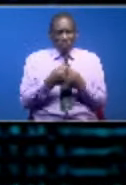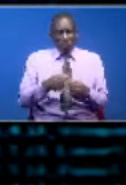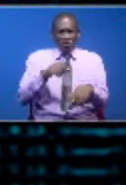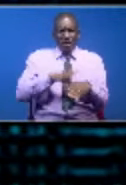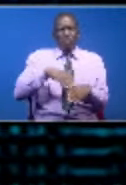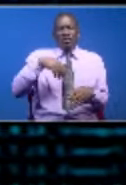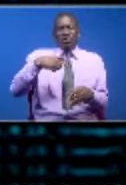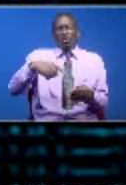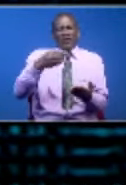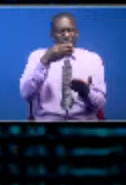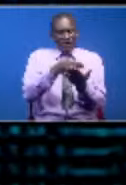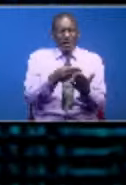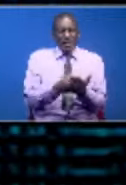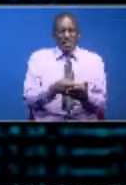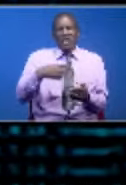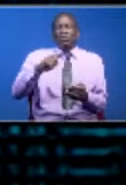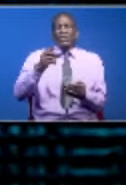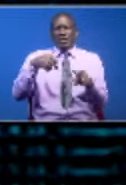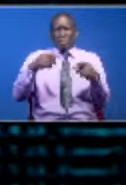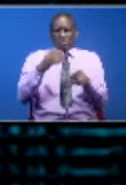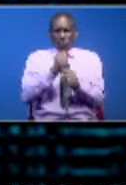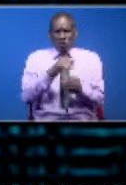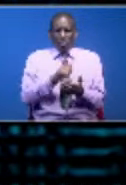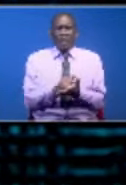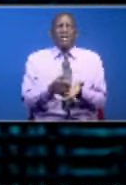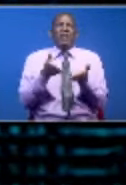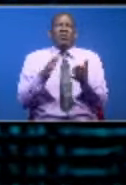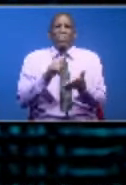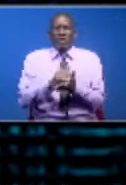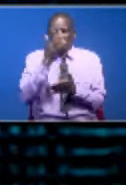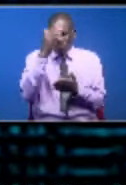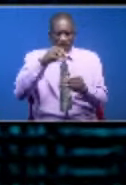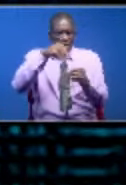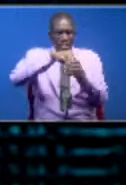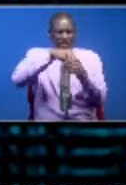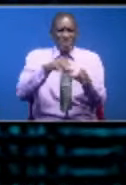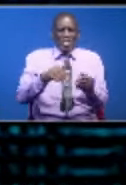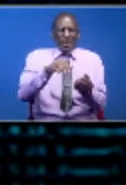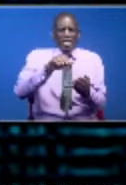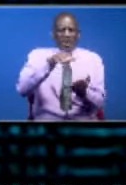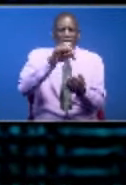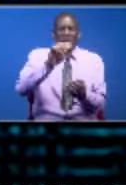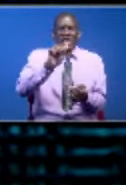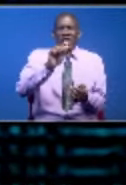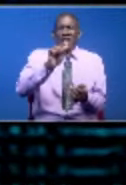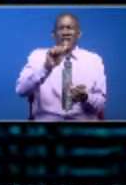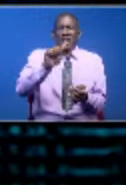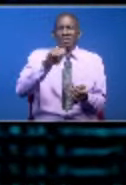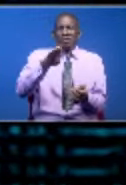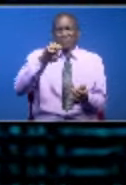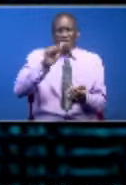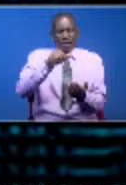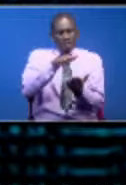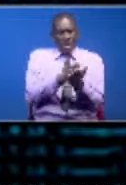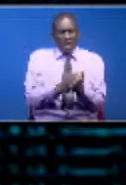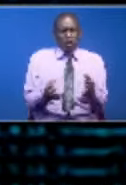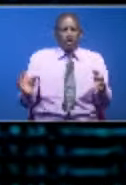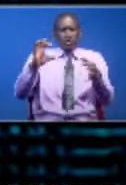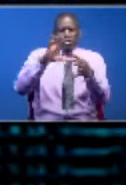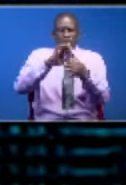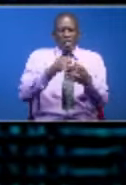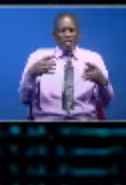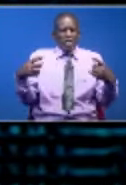the right point of time. And this is where investors like Absa Bank or any other investors, FSD Africa also comes into play. At different